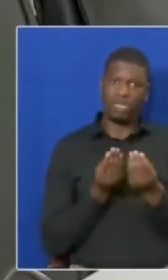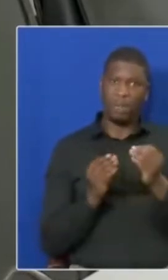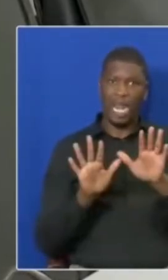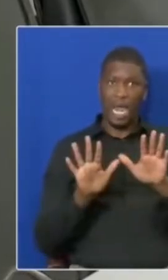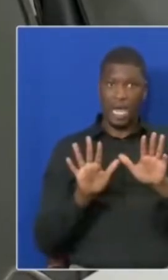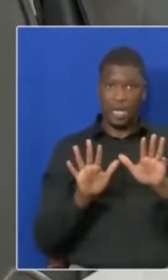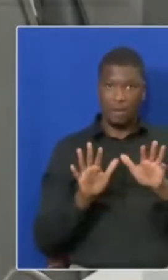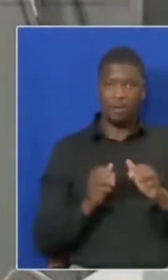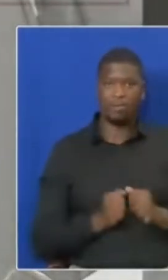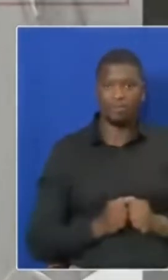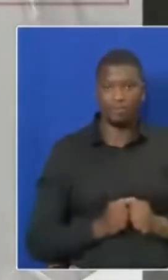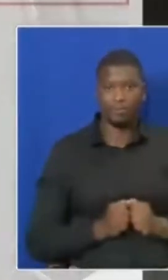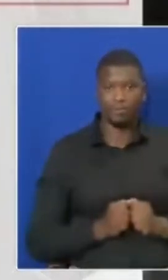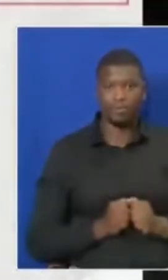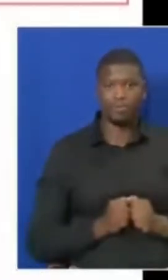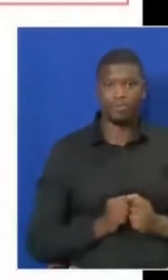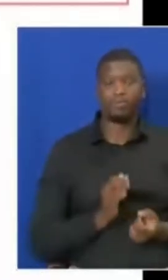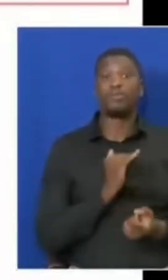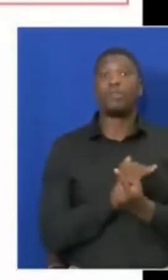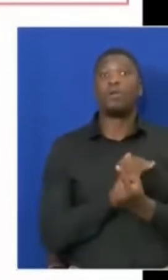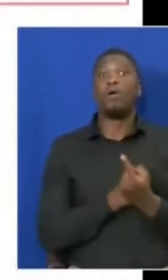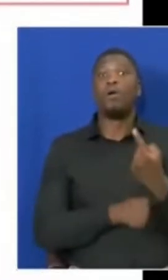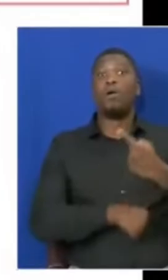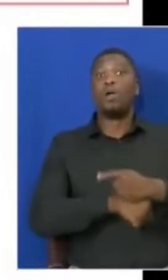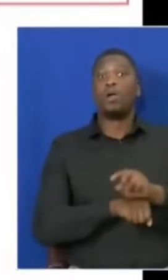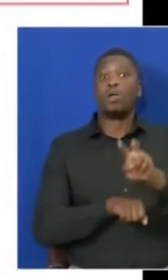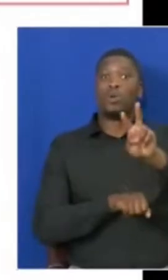On 29 March